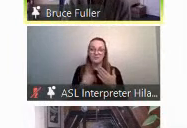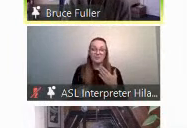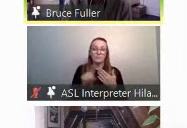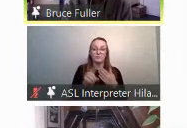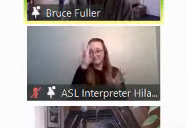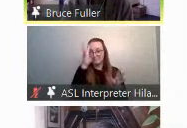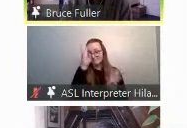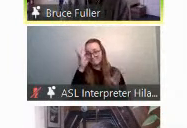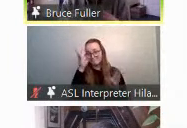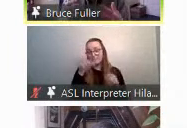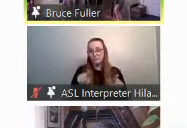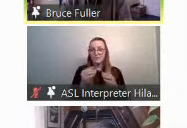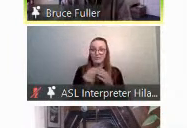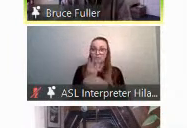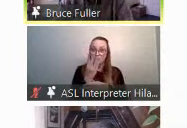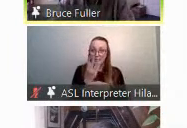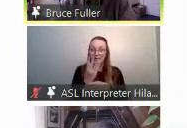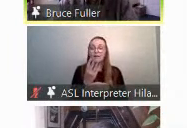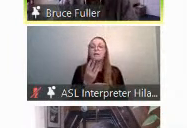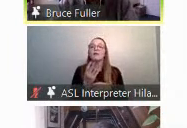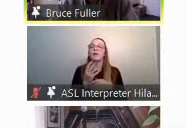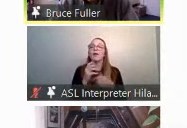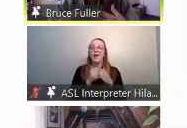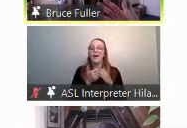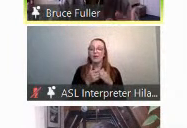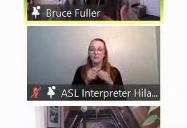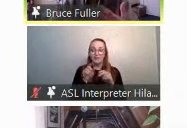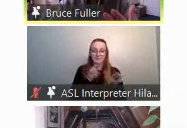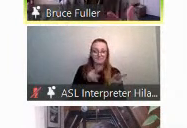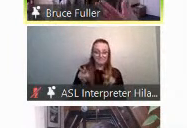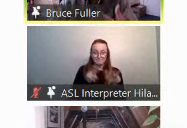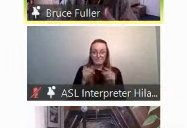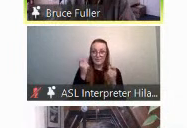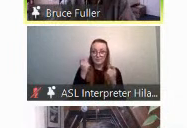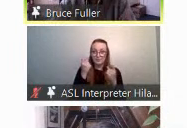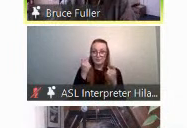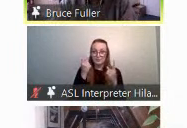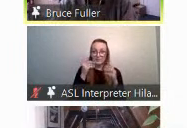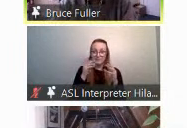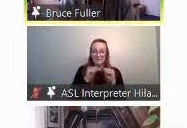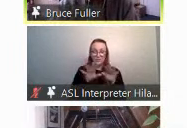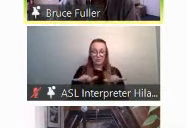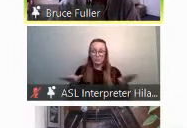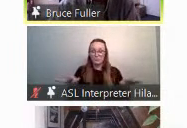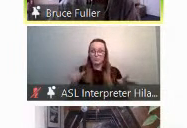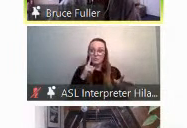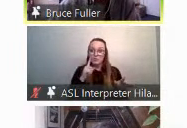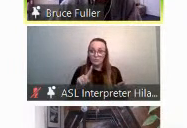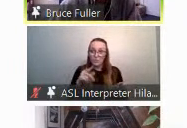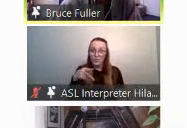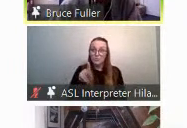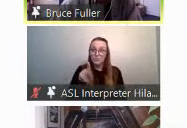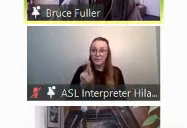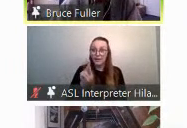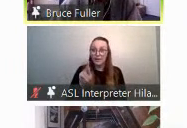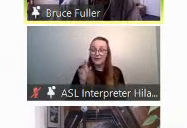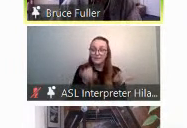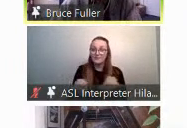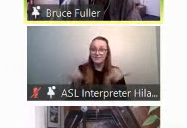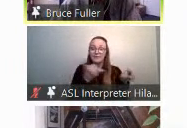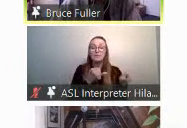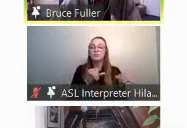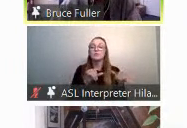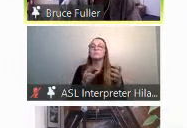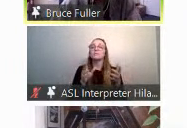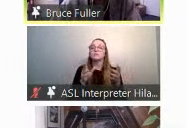spring? How does this landscape analysis, understanding the distribution of pre-K organizations, how does it help